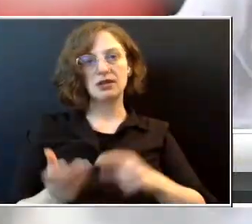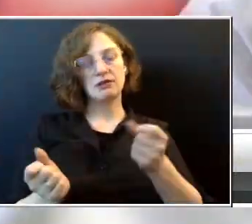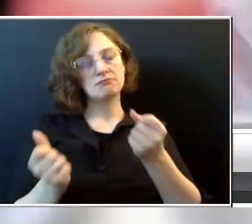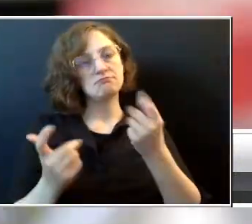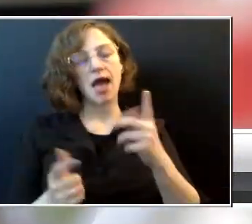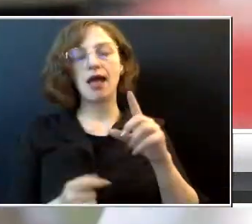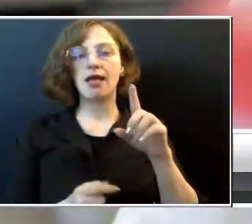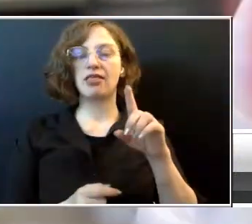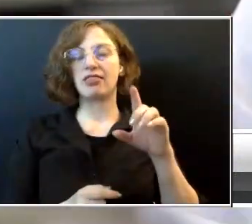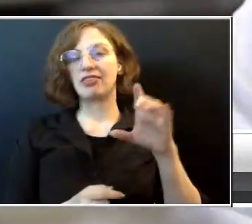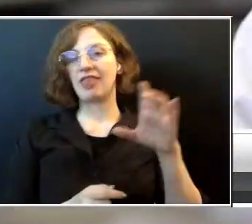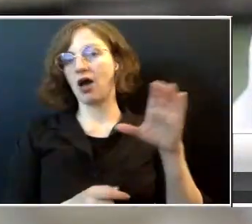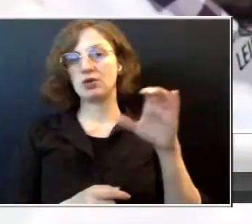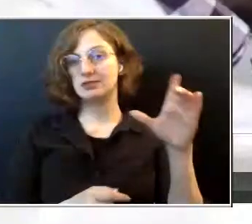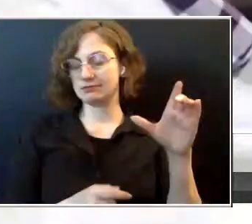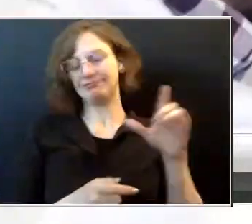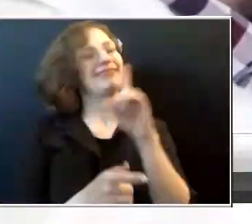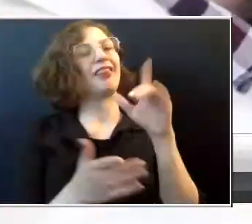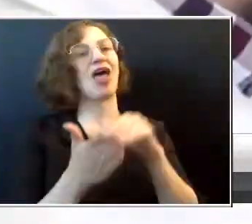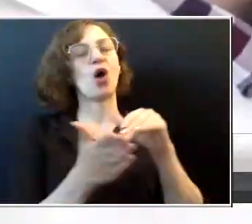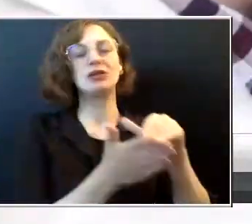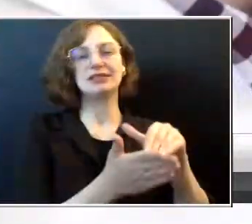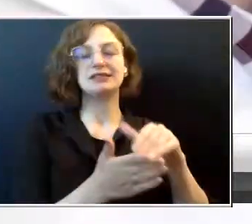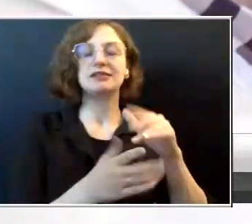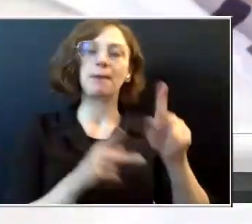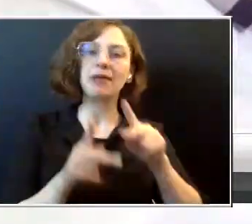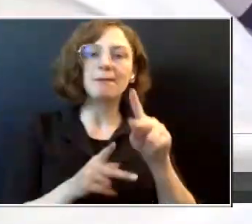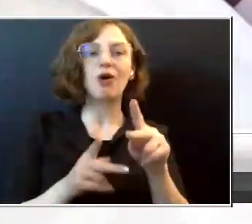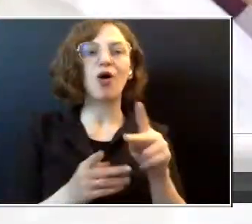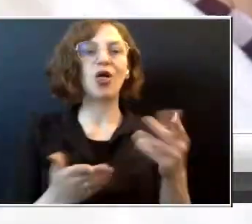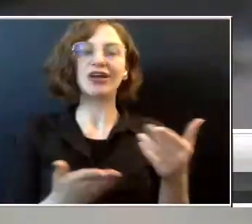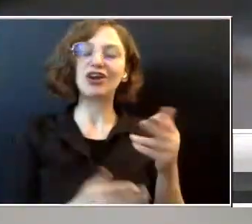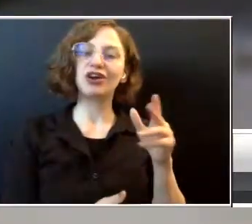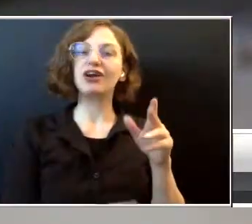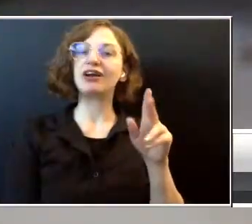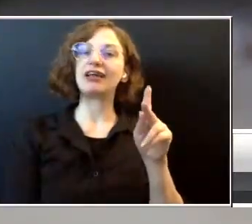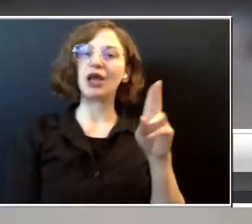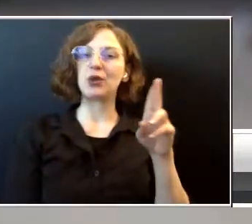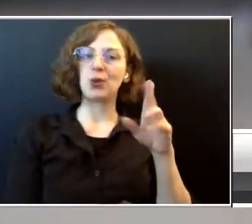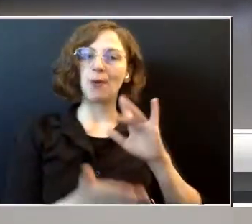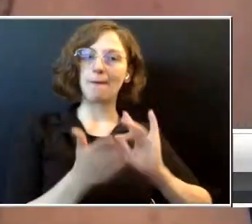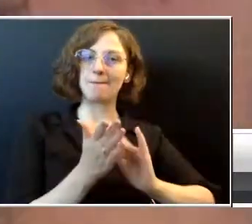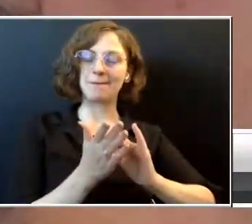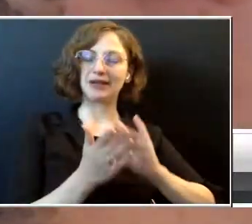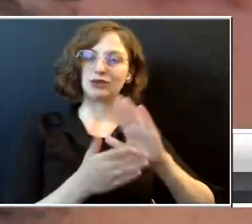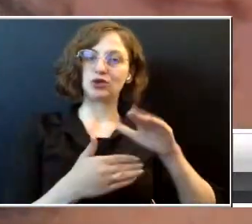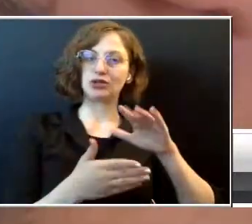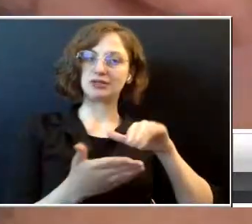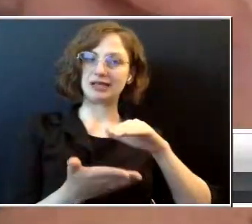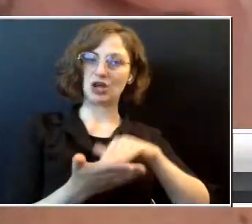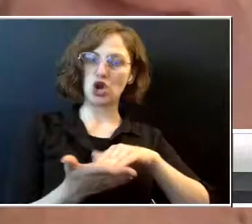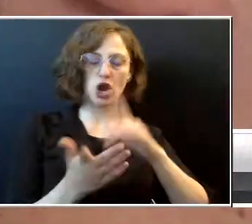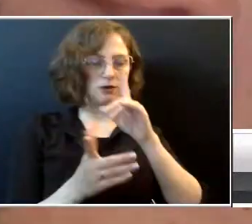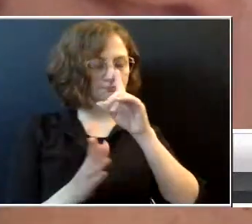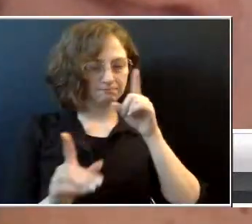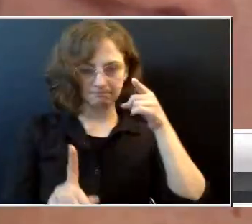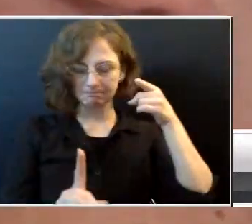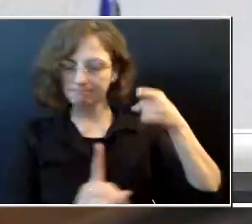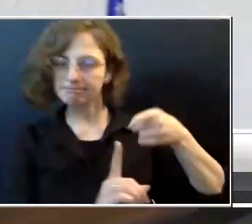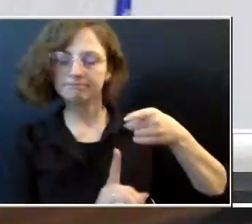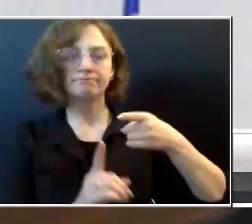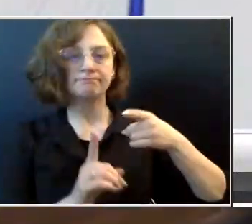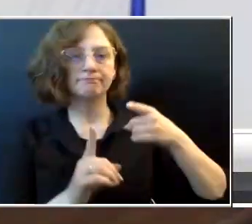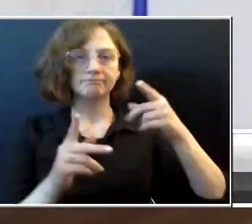System and the University of Kansas Medical Center who are devoted to discovery, trying to find the causes and cures for disease or studying